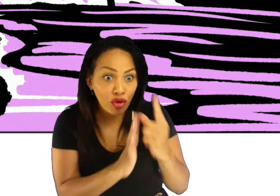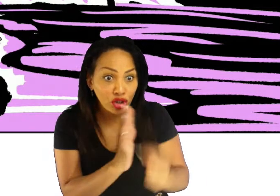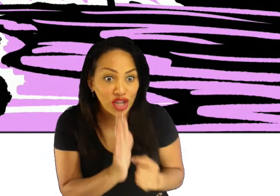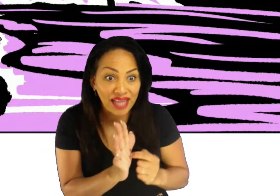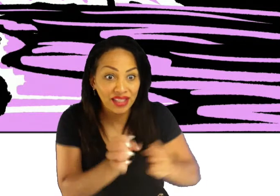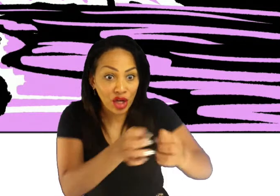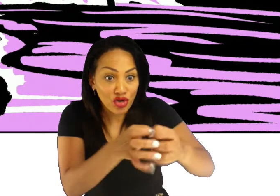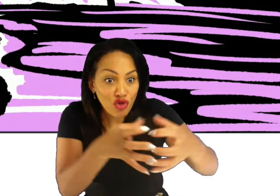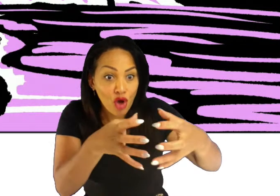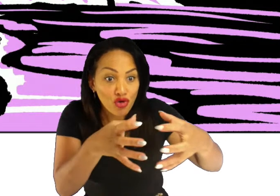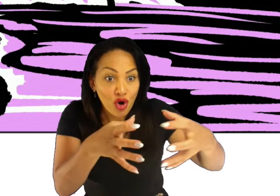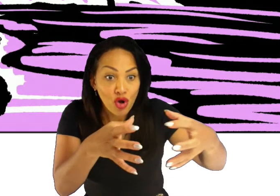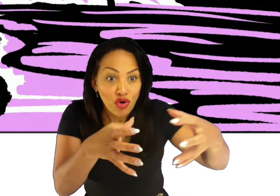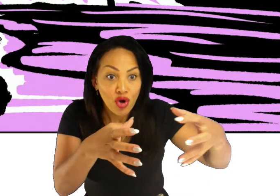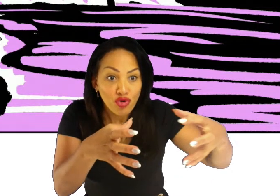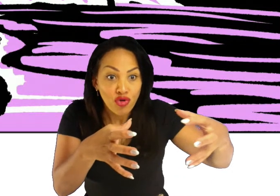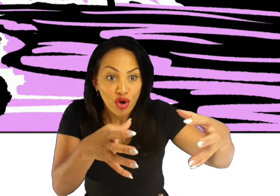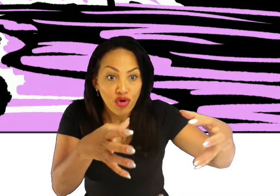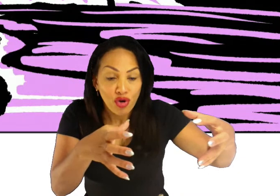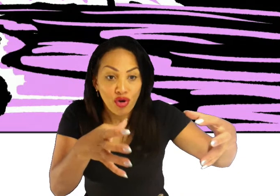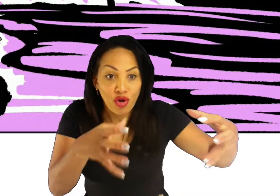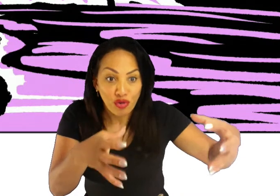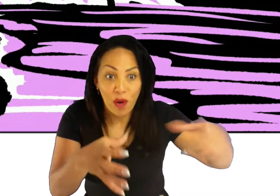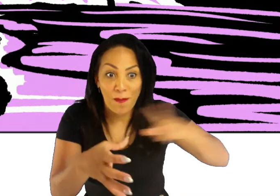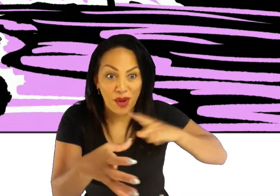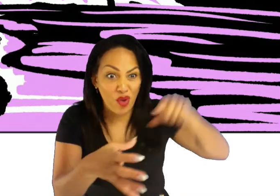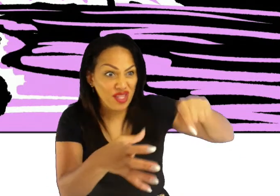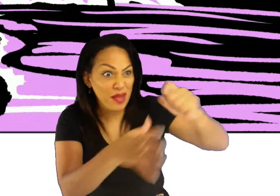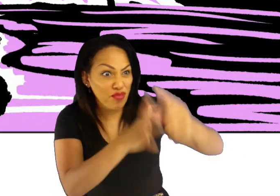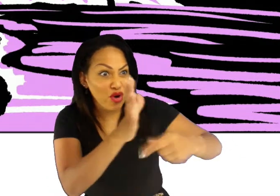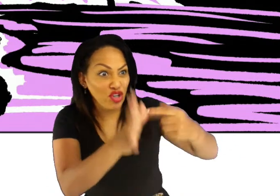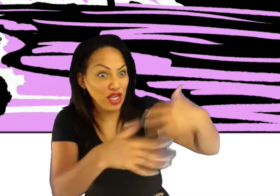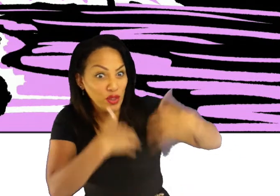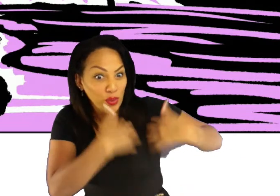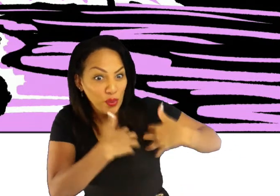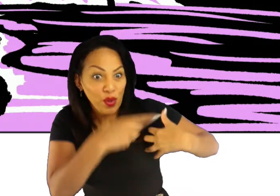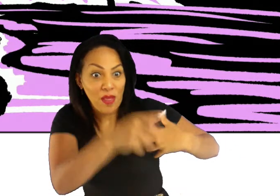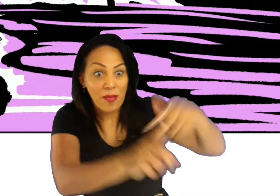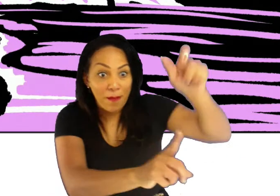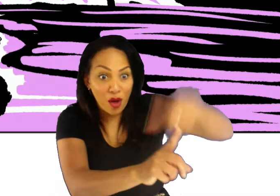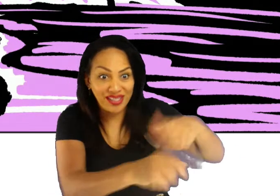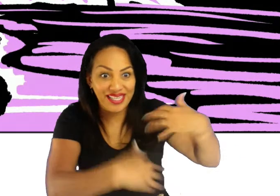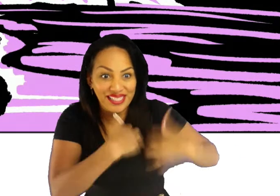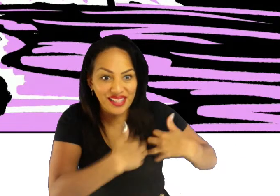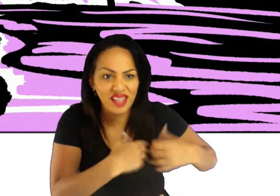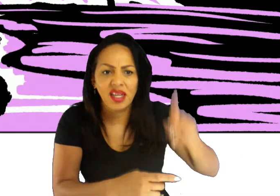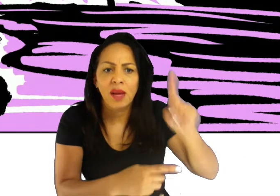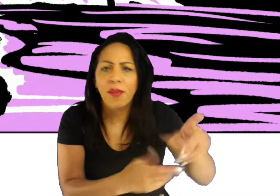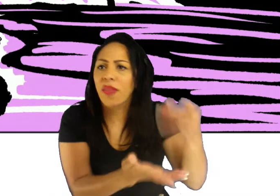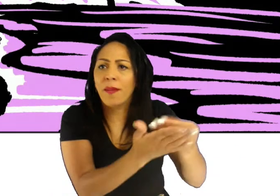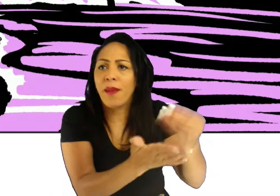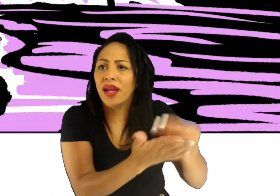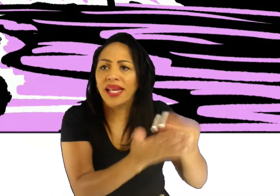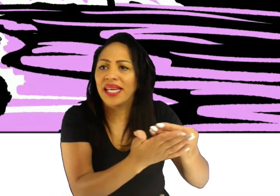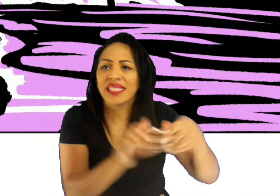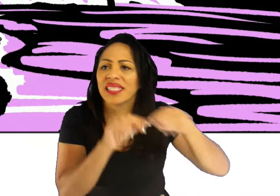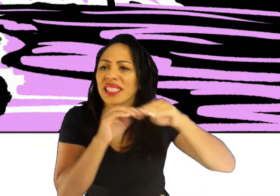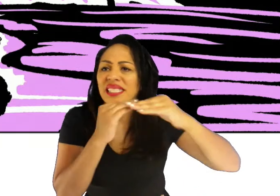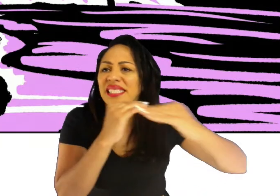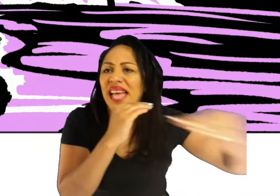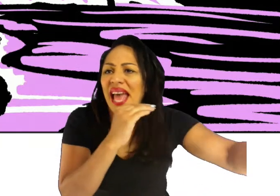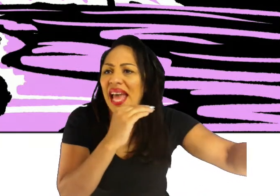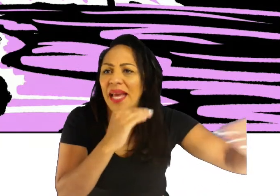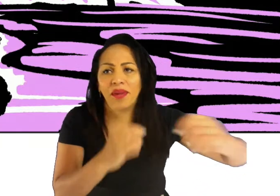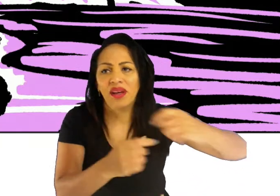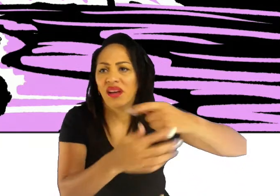and yet the money doesn't change, the deadline doesn't change because the venue is booked, because they've started selling the tickets. Going